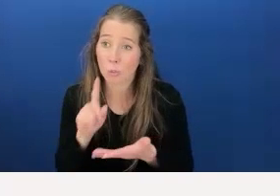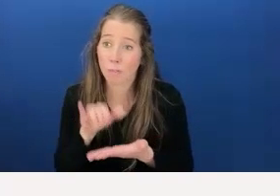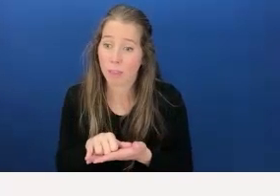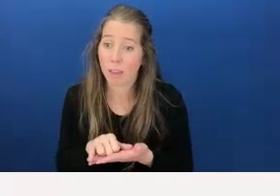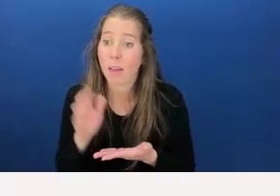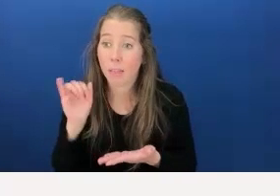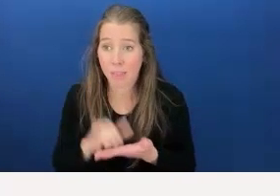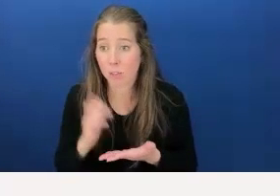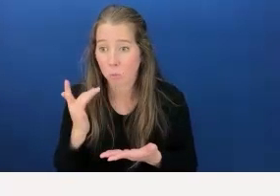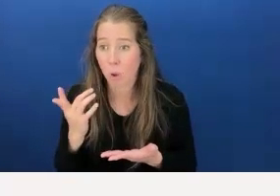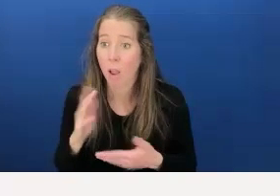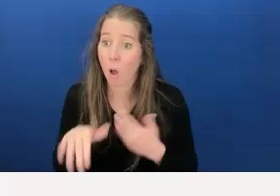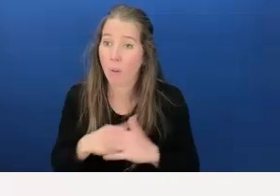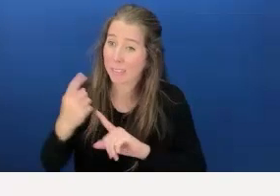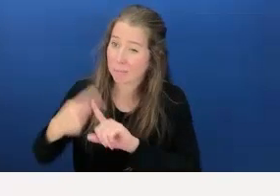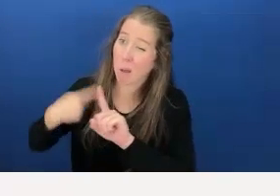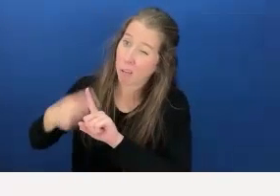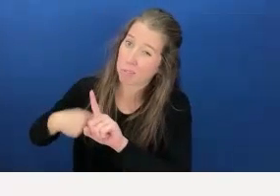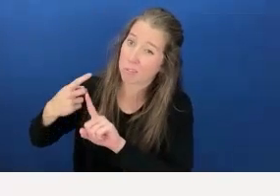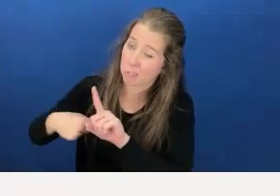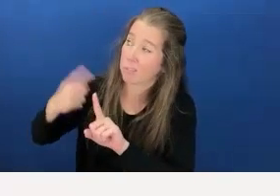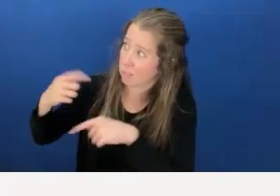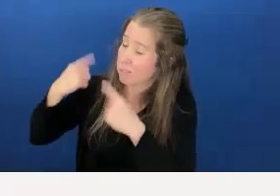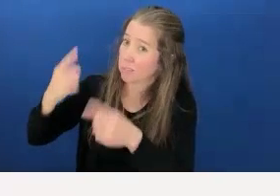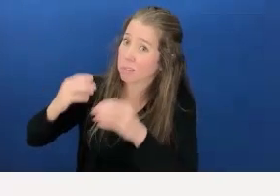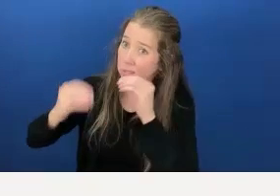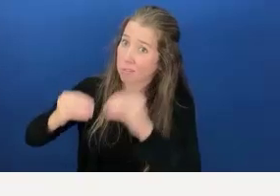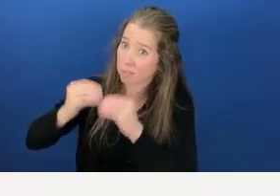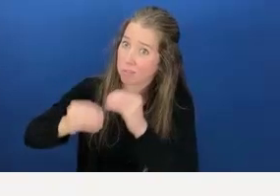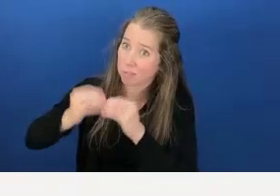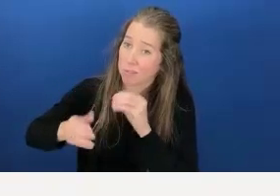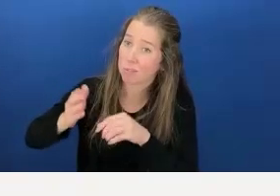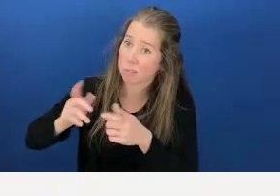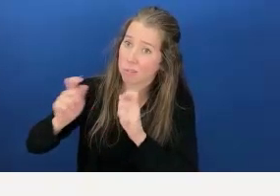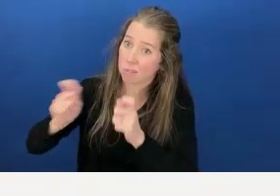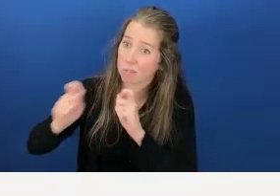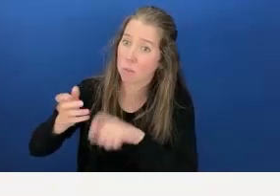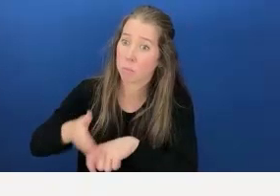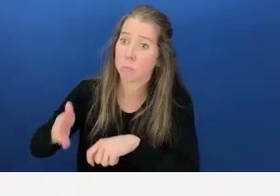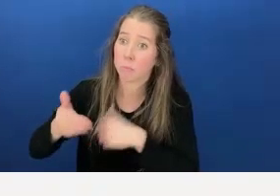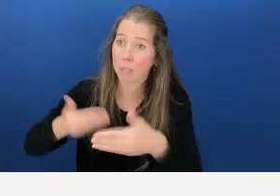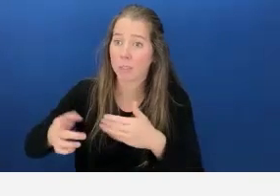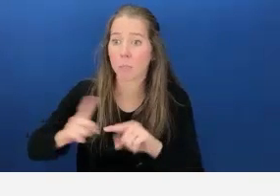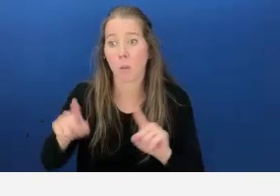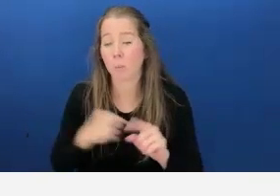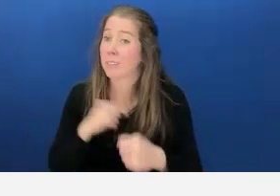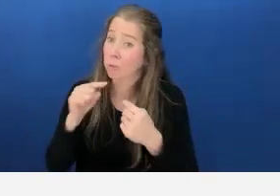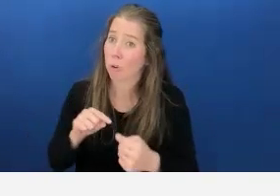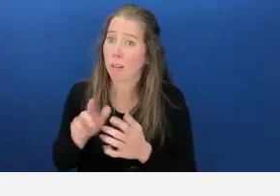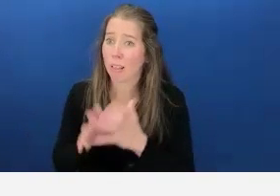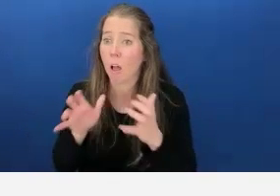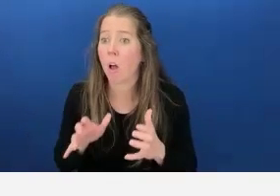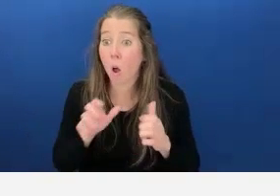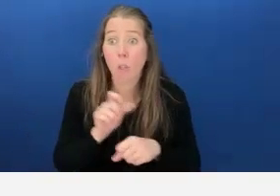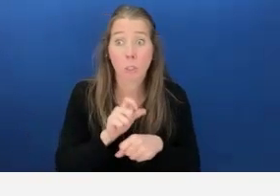we grinded away all these months, refining the process, but we did trip a lot of times where we told, oh, it's